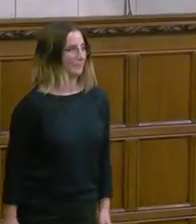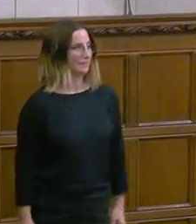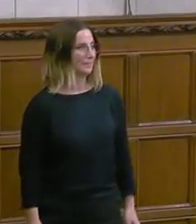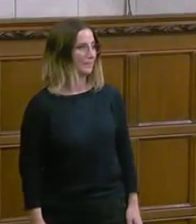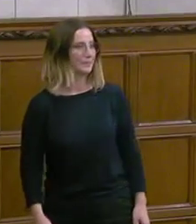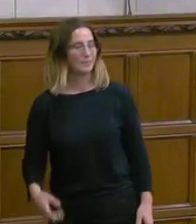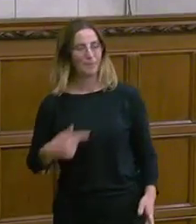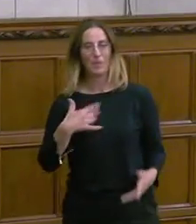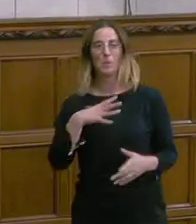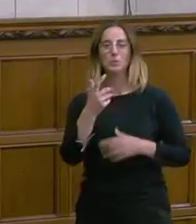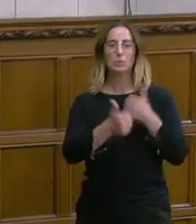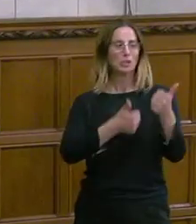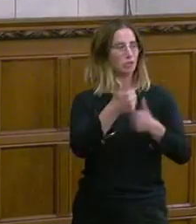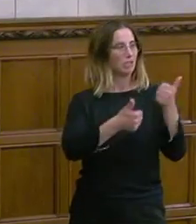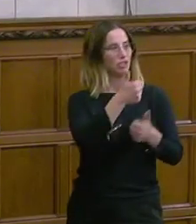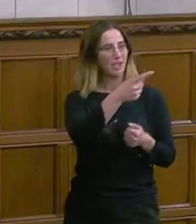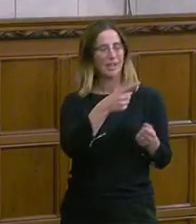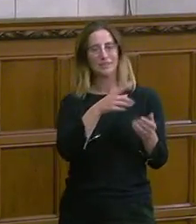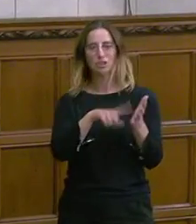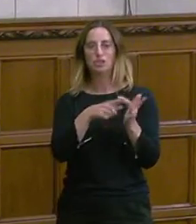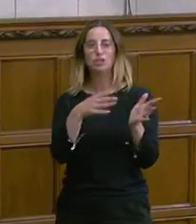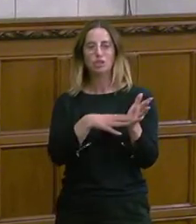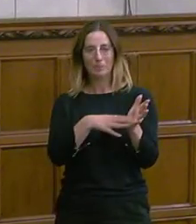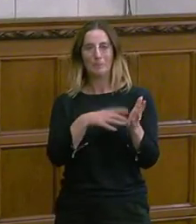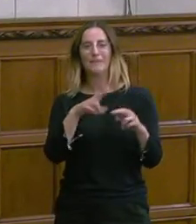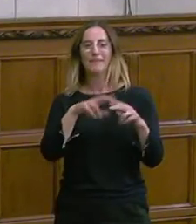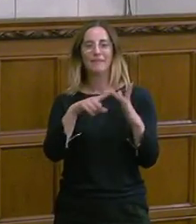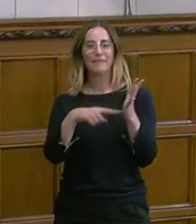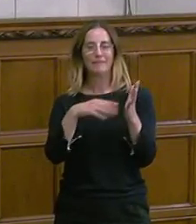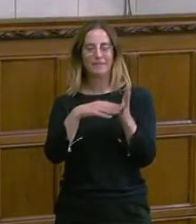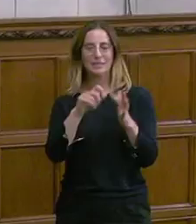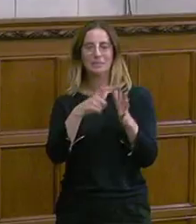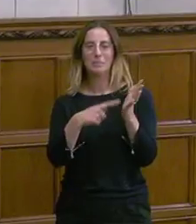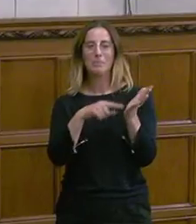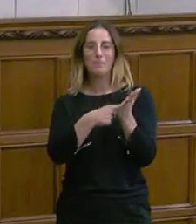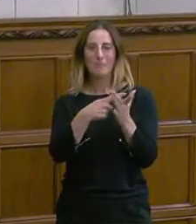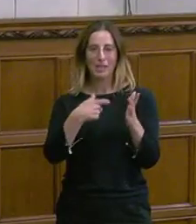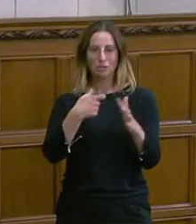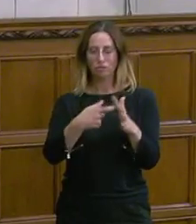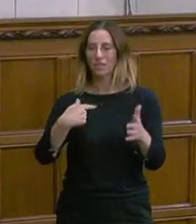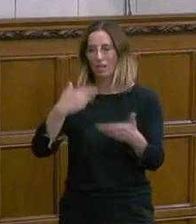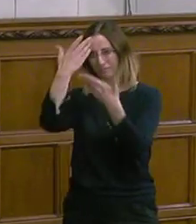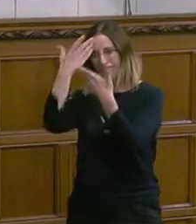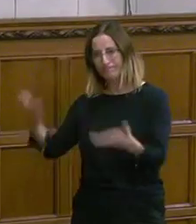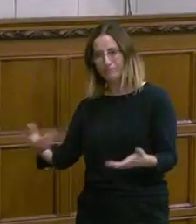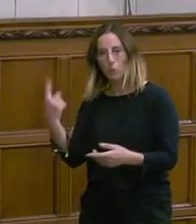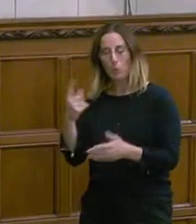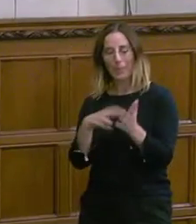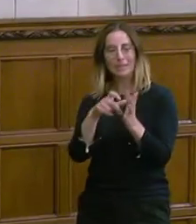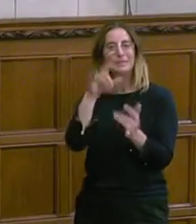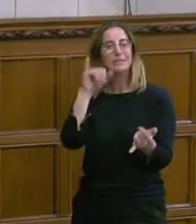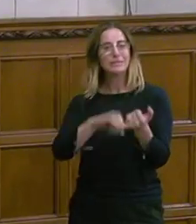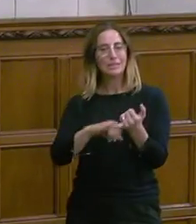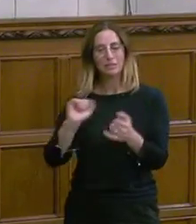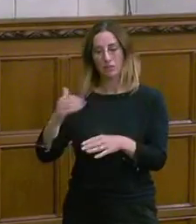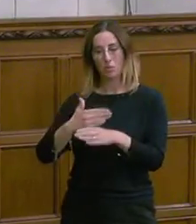and Limehouse for securing this important debate. I pay homage to the Deaf Children's Society and the work they are